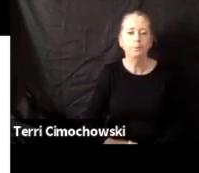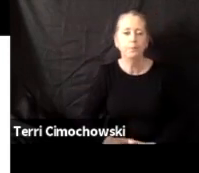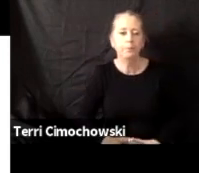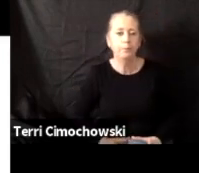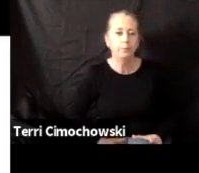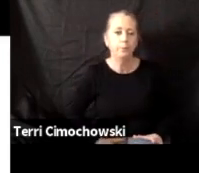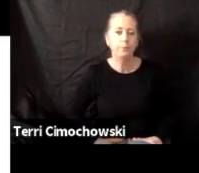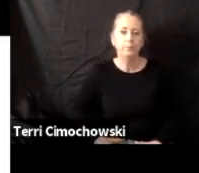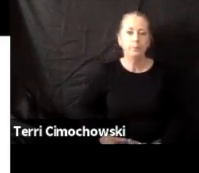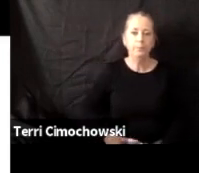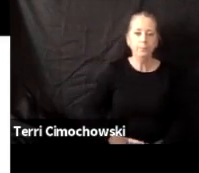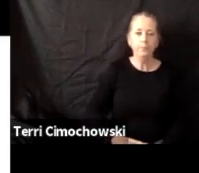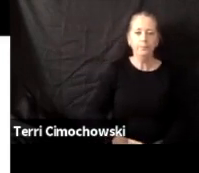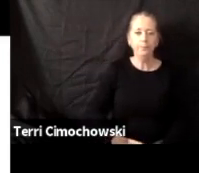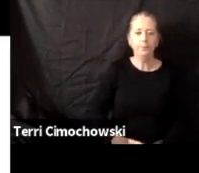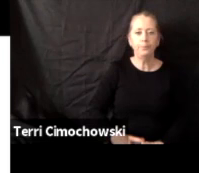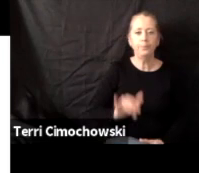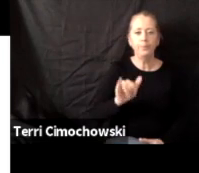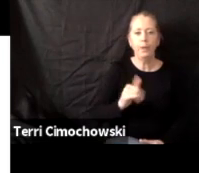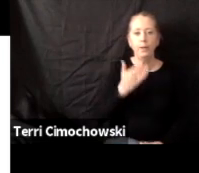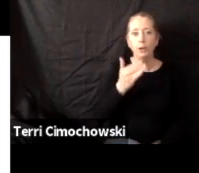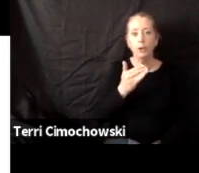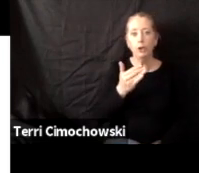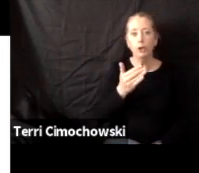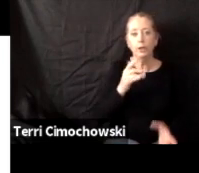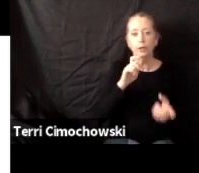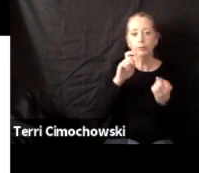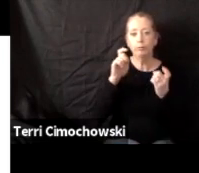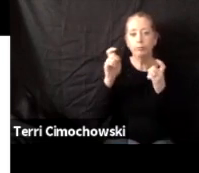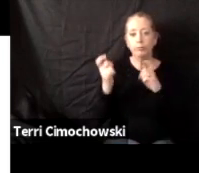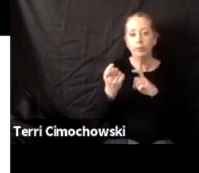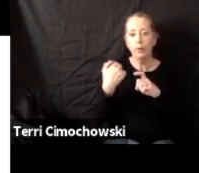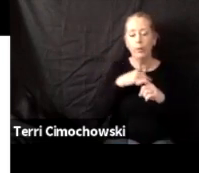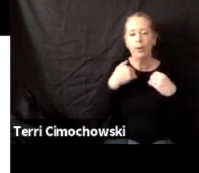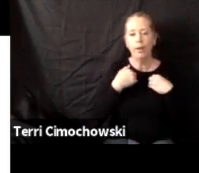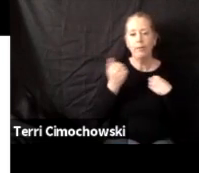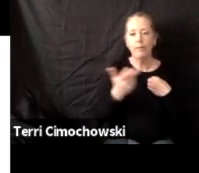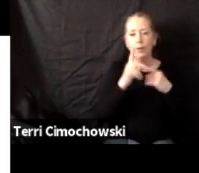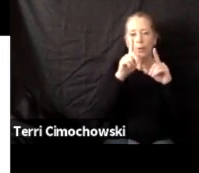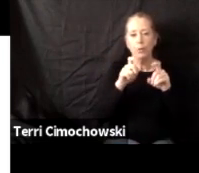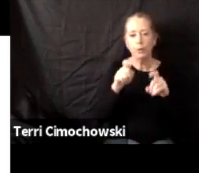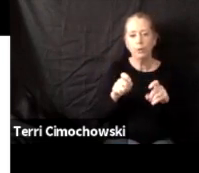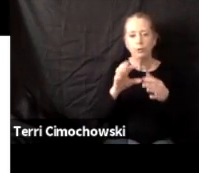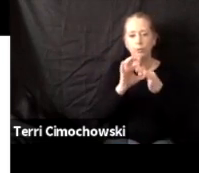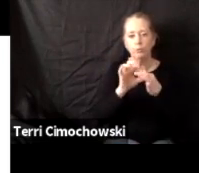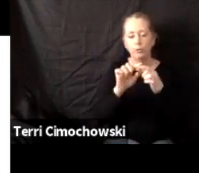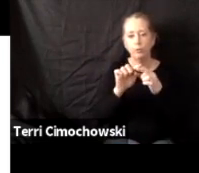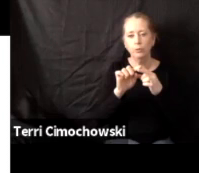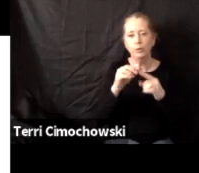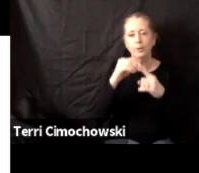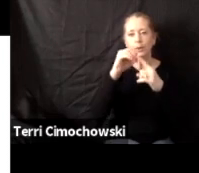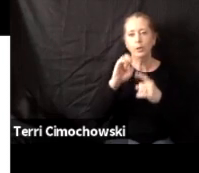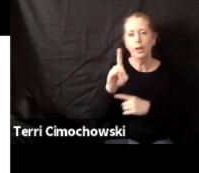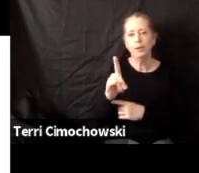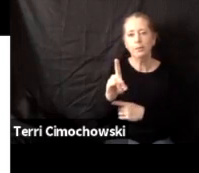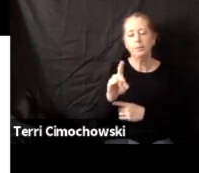Thank you. That's a great segue. We've received a couple of questions related to special education. So